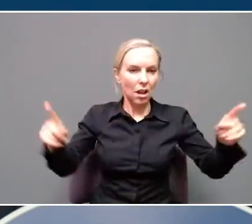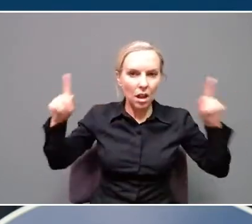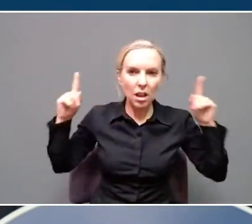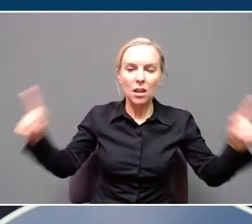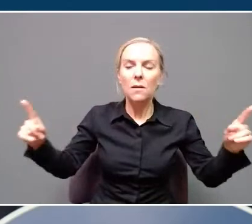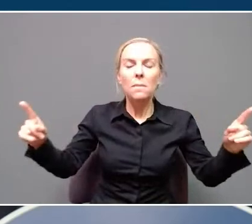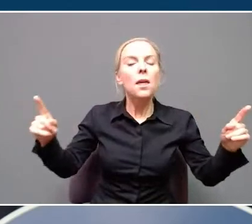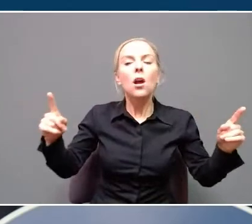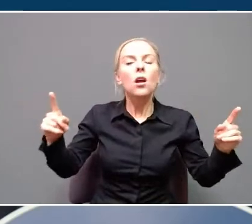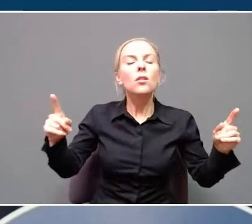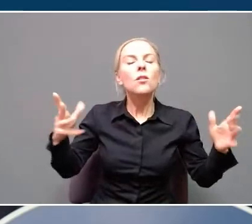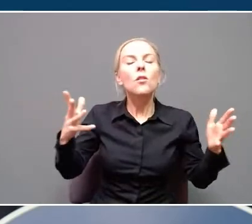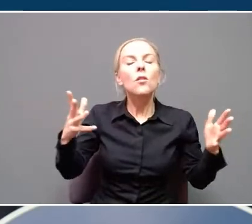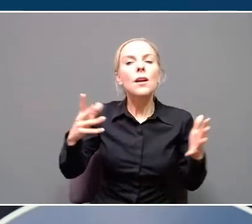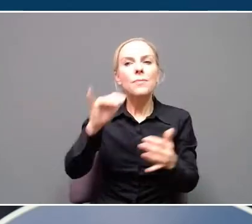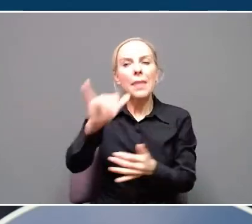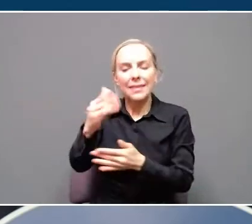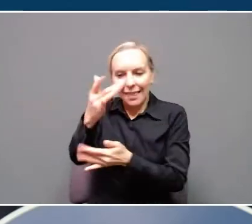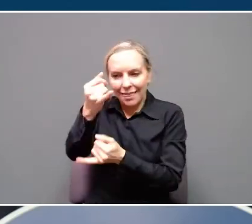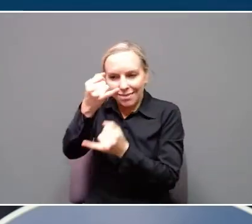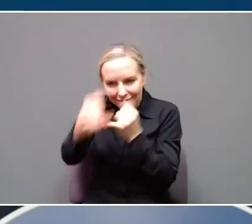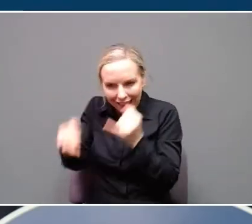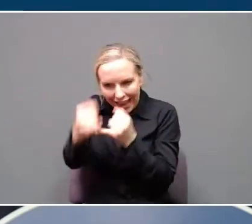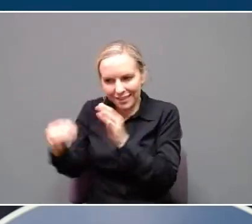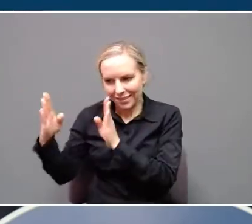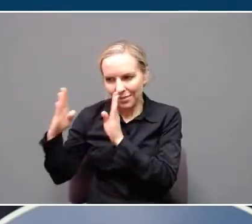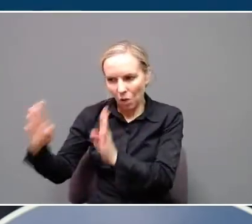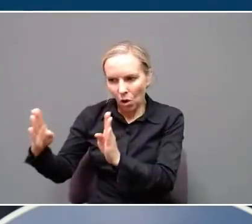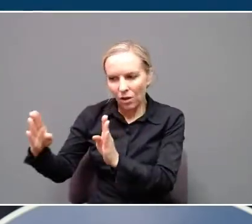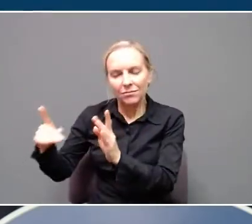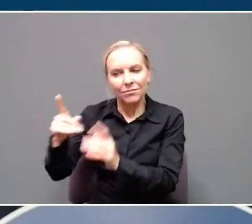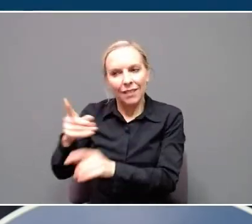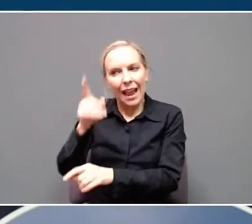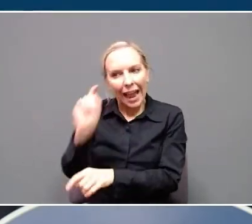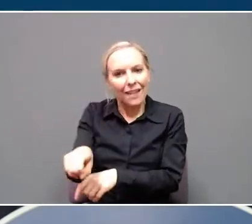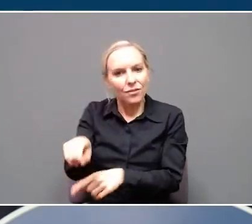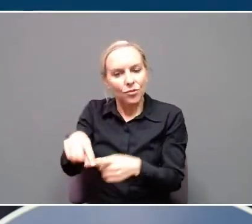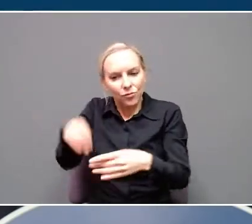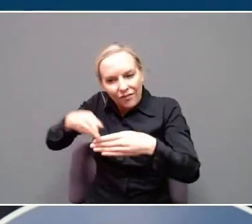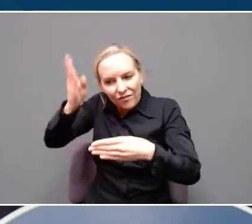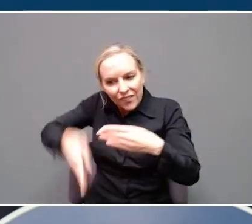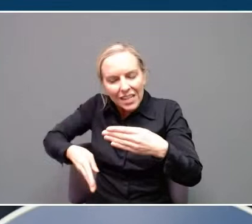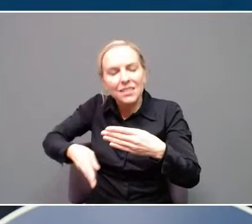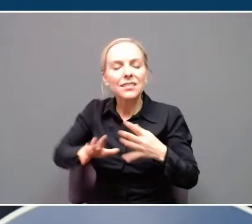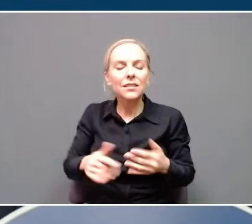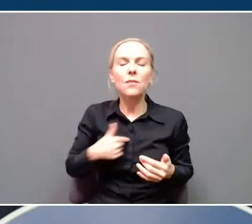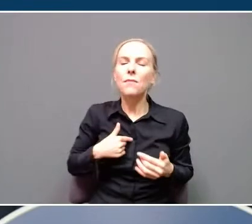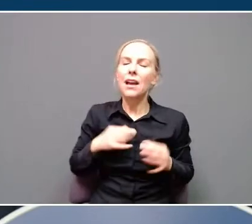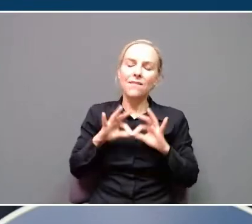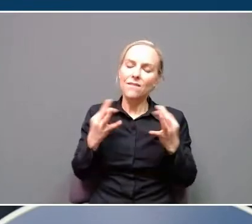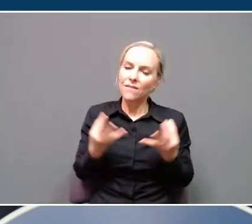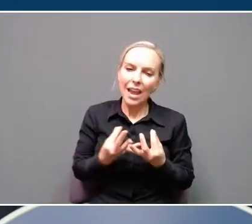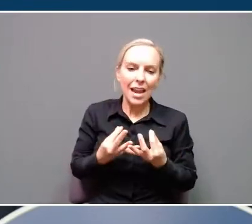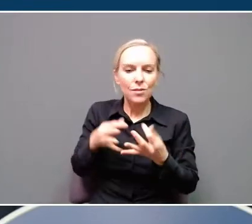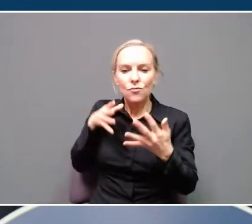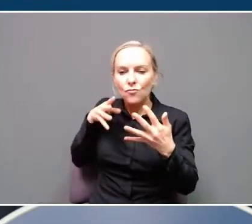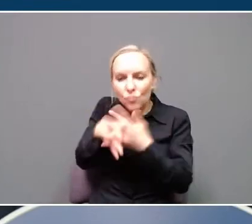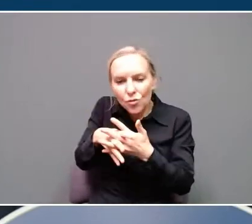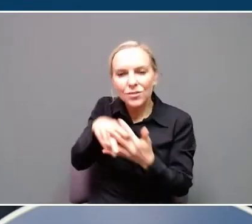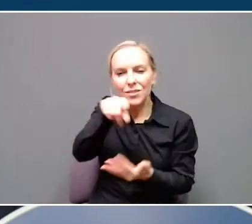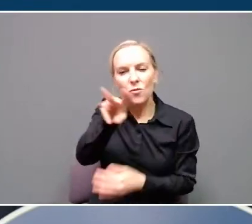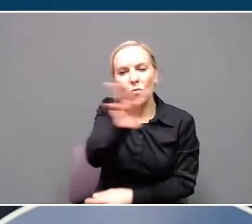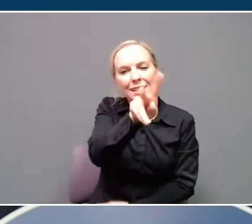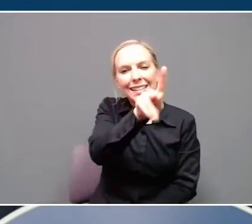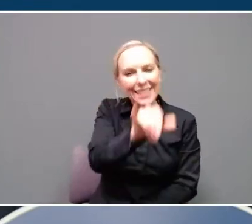the last segment of what we've got to do to get this done. My family roots are in Western Kentucky. I know how long